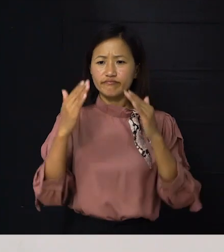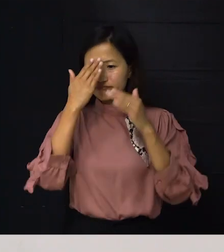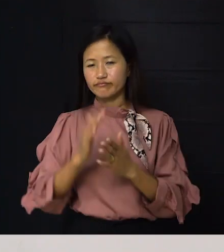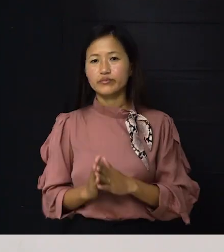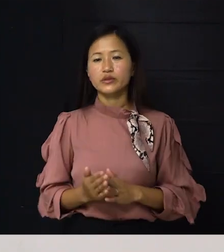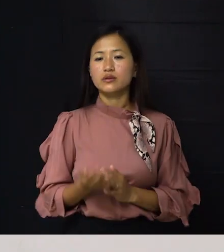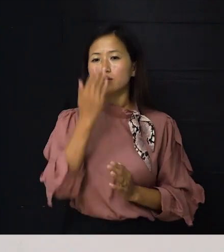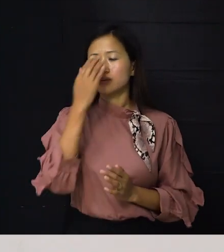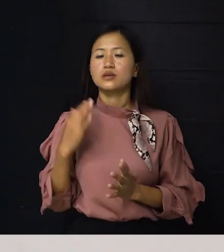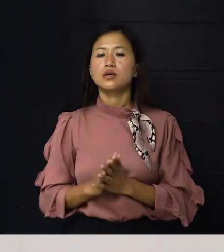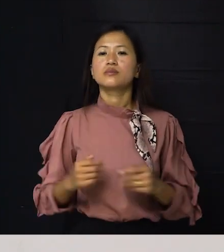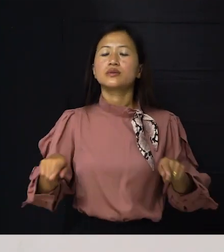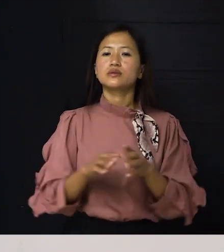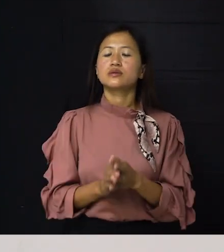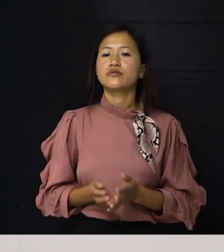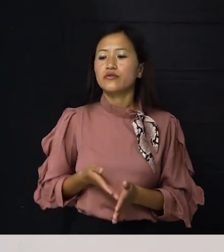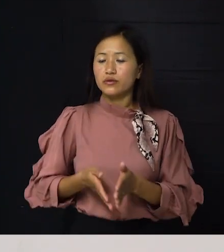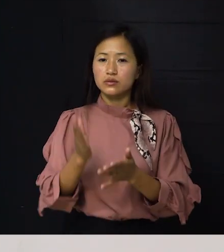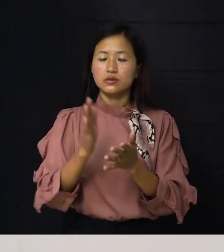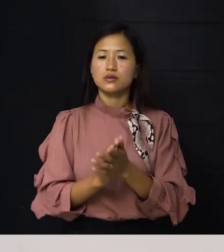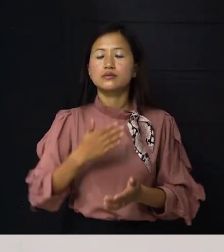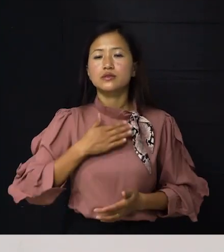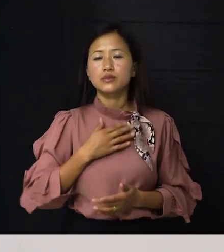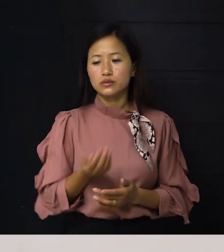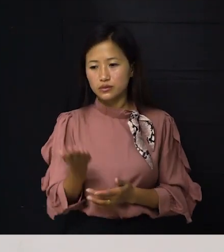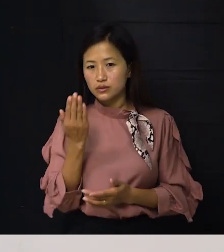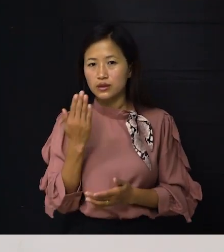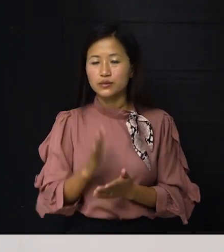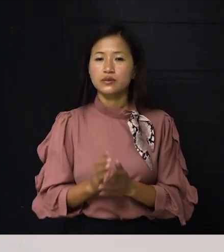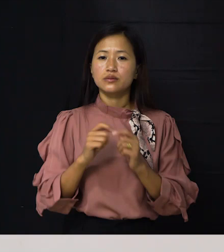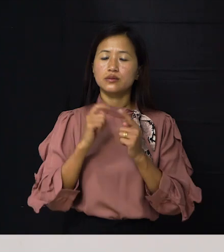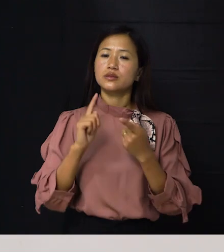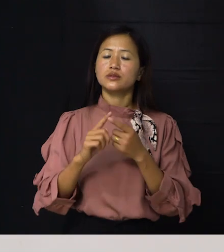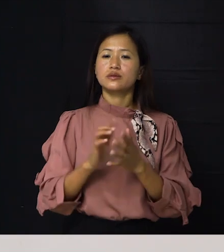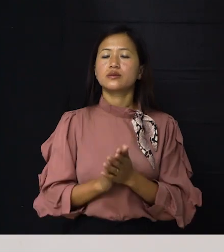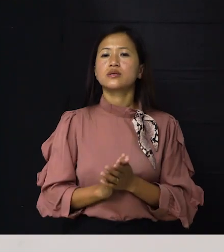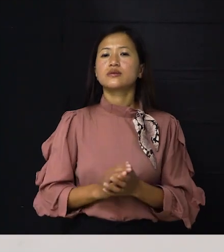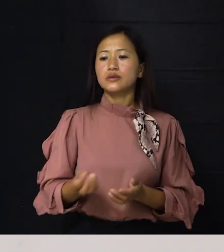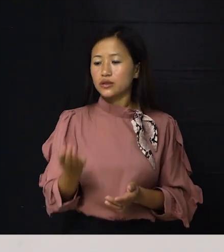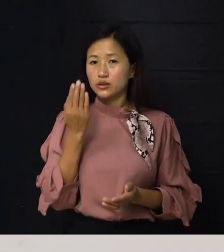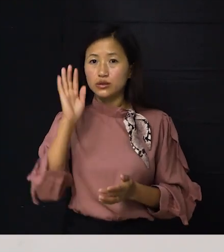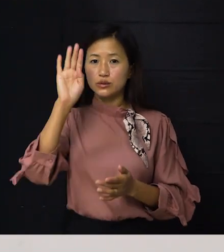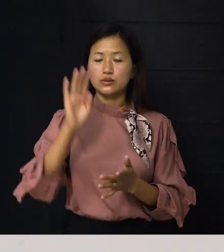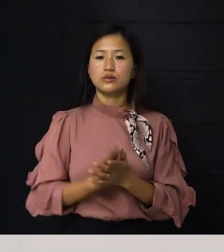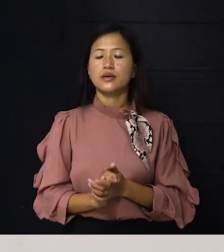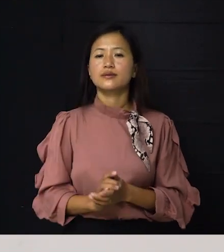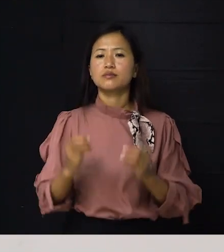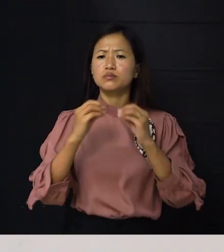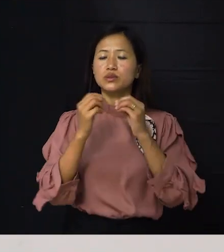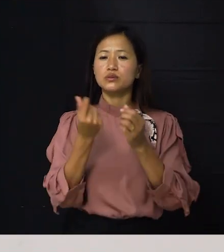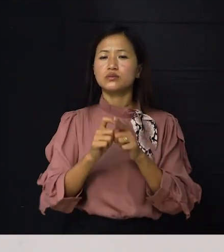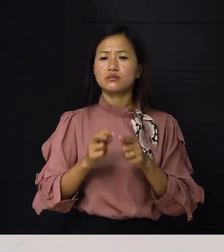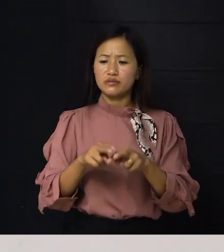following an Islamic religion. However, he paid respect to other religions like Hindus and Buddhism. And he also